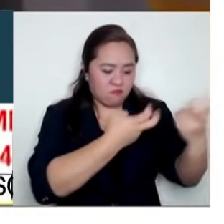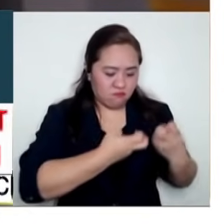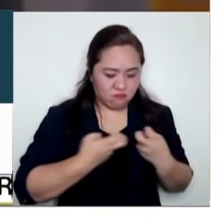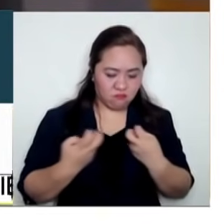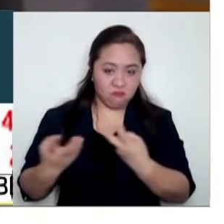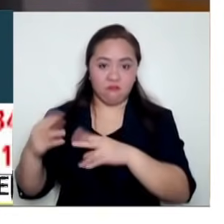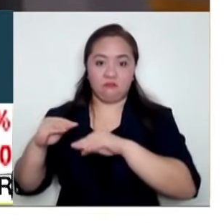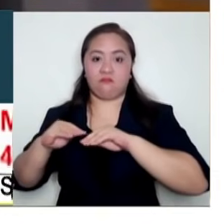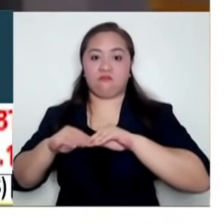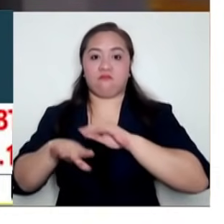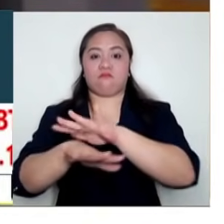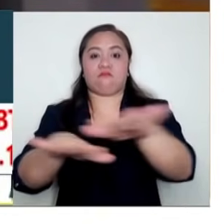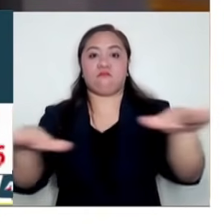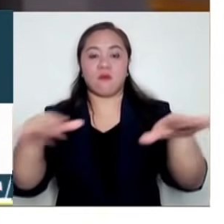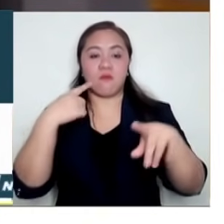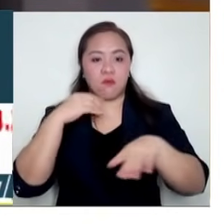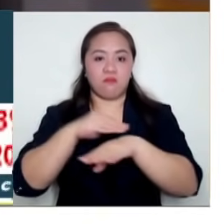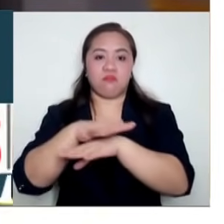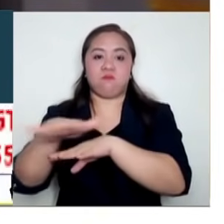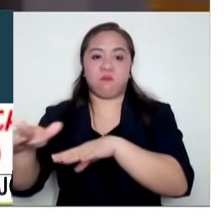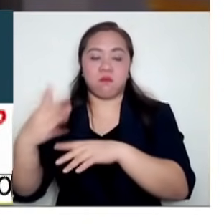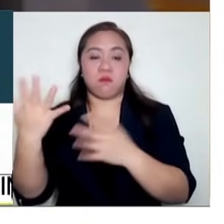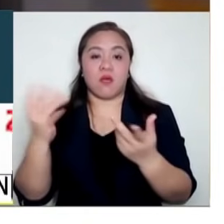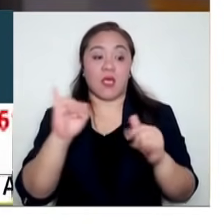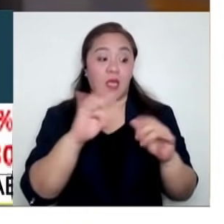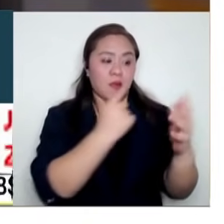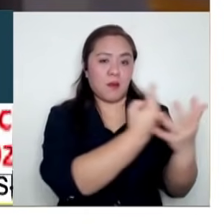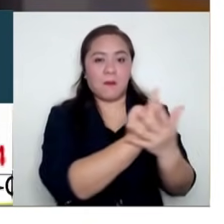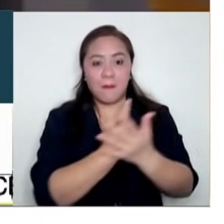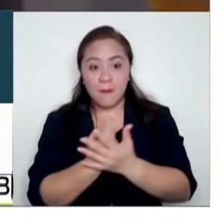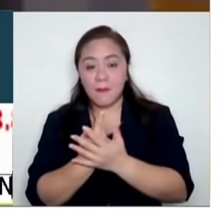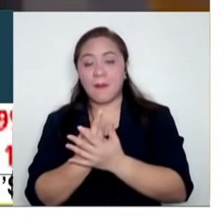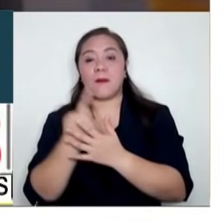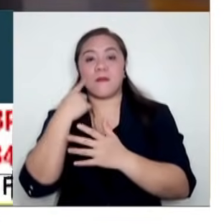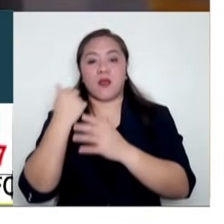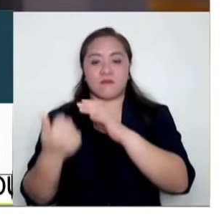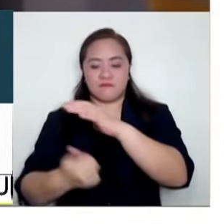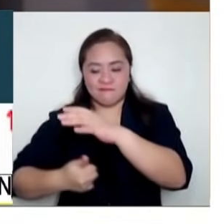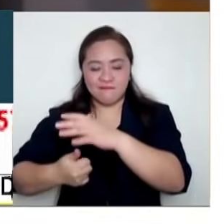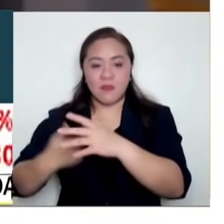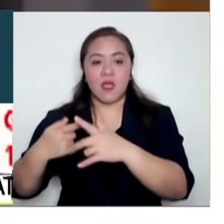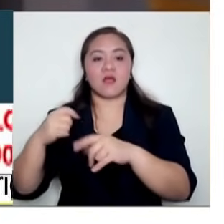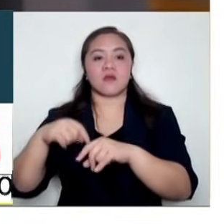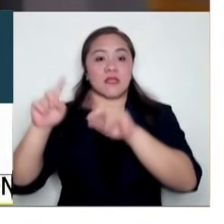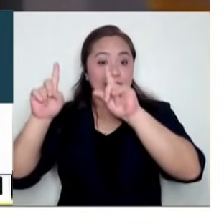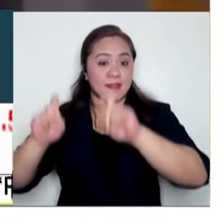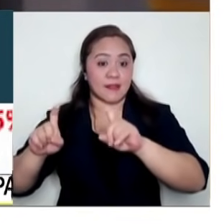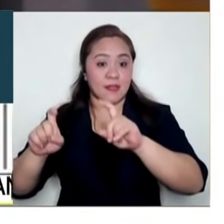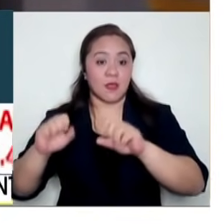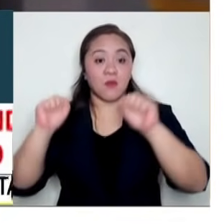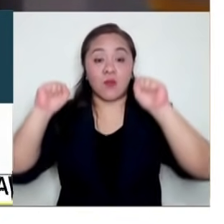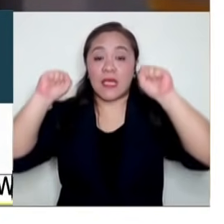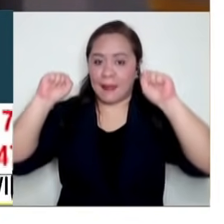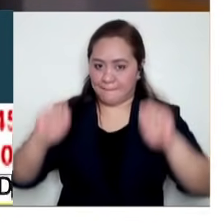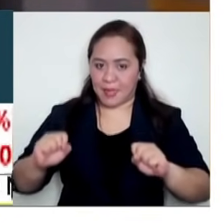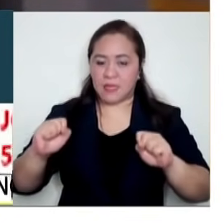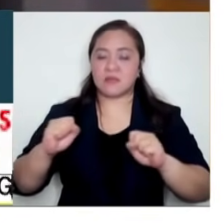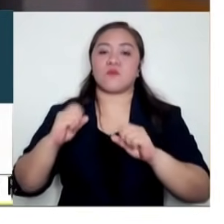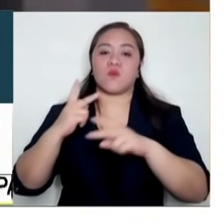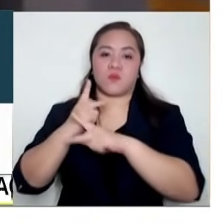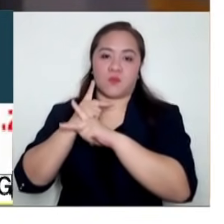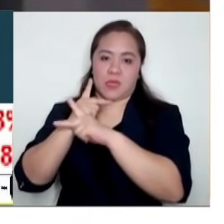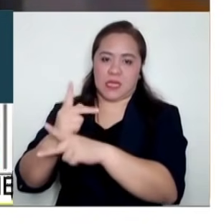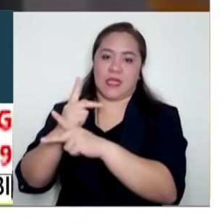If we do the isolation, quarantine, testing, and all of these protocols that we have, we can be able to prevent the spread of